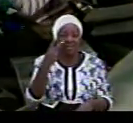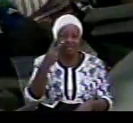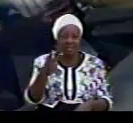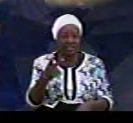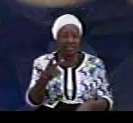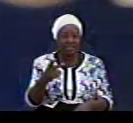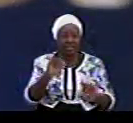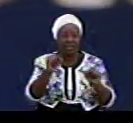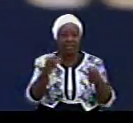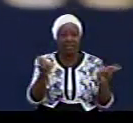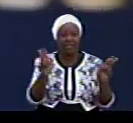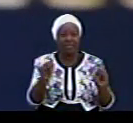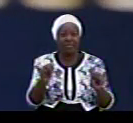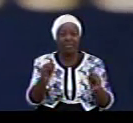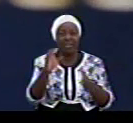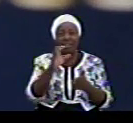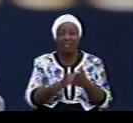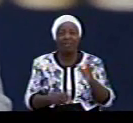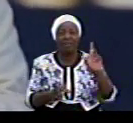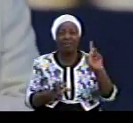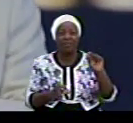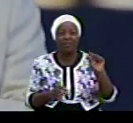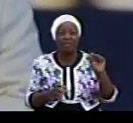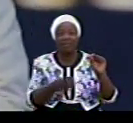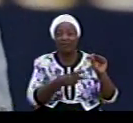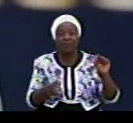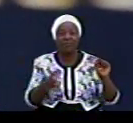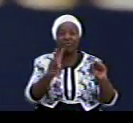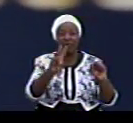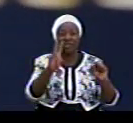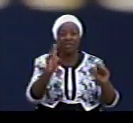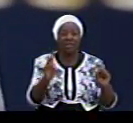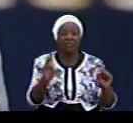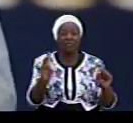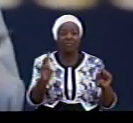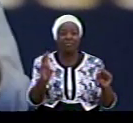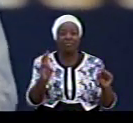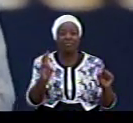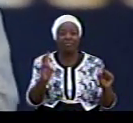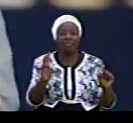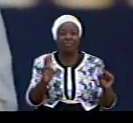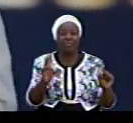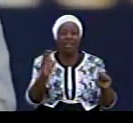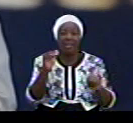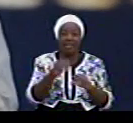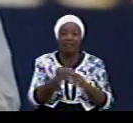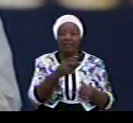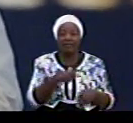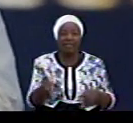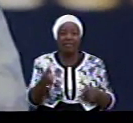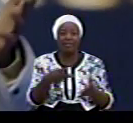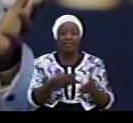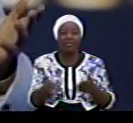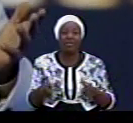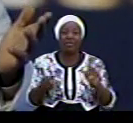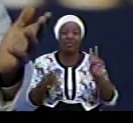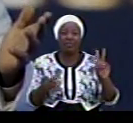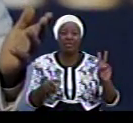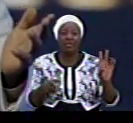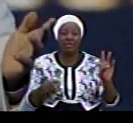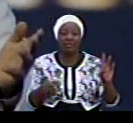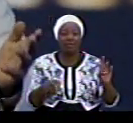John chapter 20, verse 27. In verse 27,